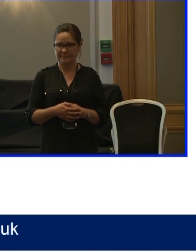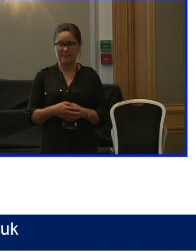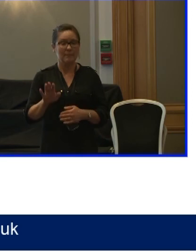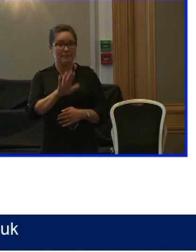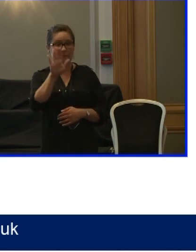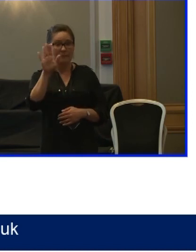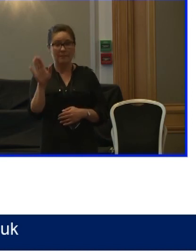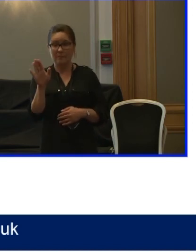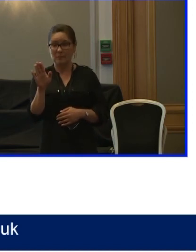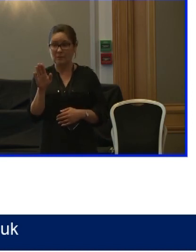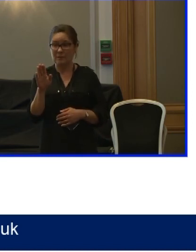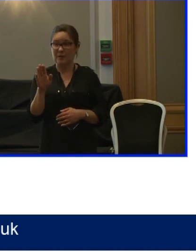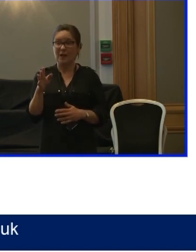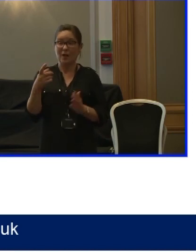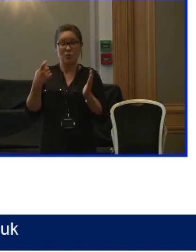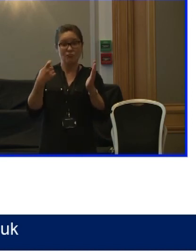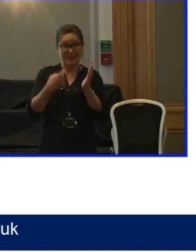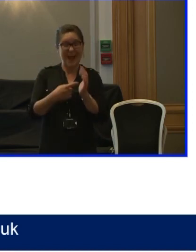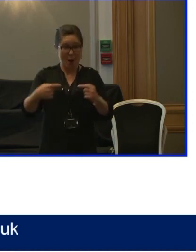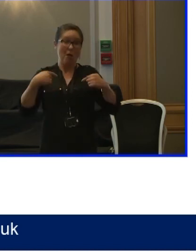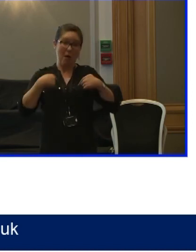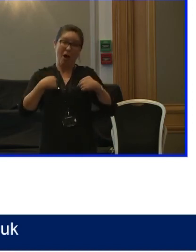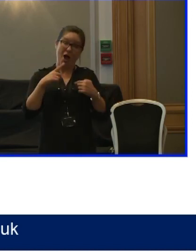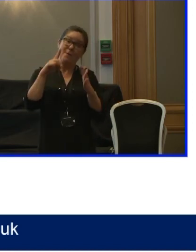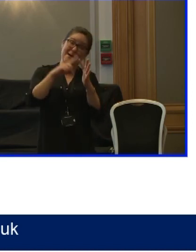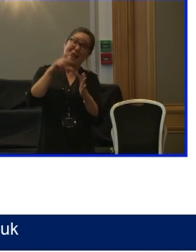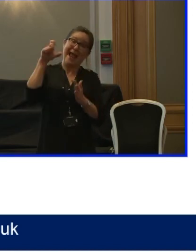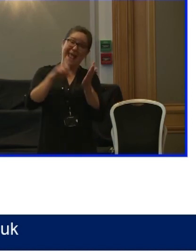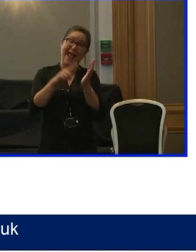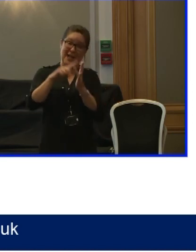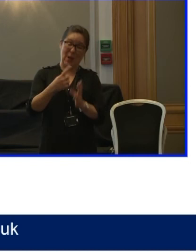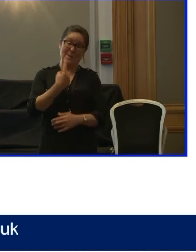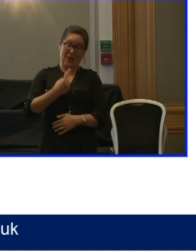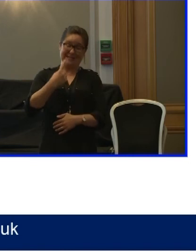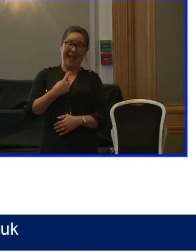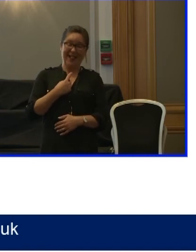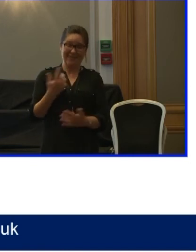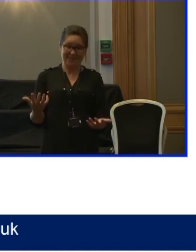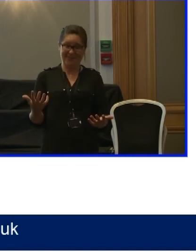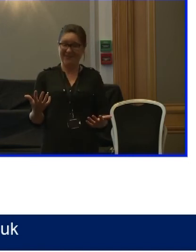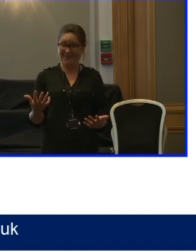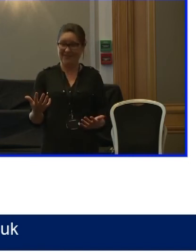Hi, it's Retina here. I'm one of the ECLOs and the 100th ECLO as well for RNIB. Yay,